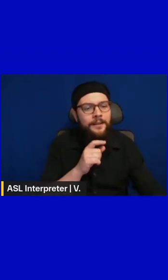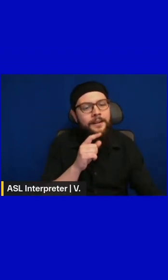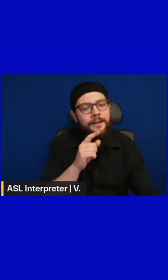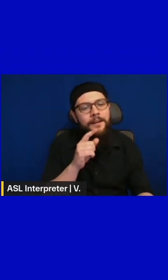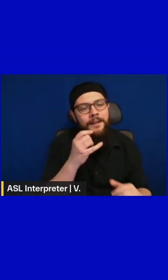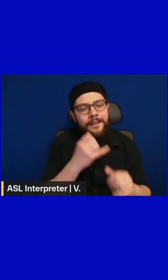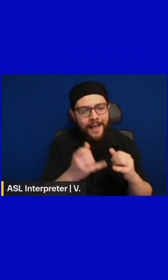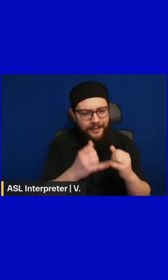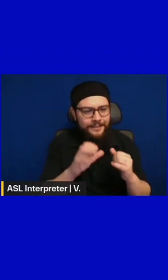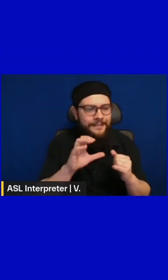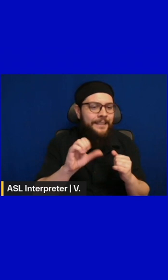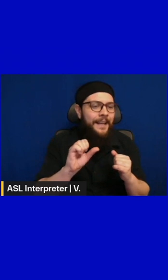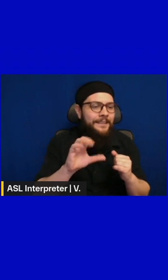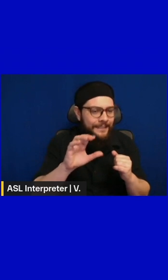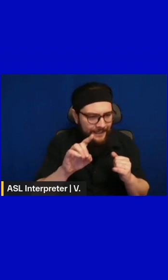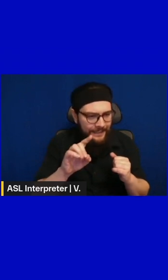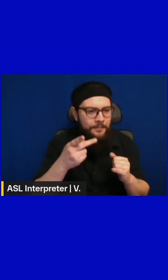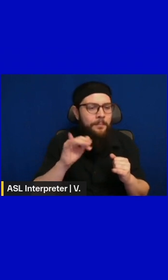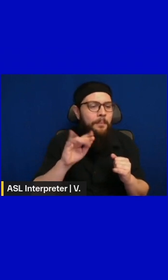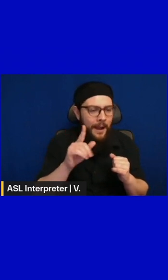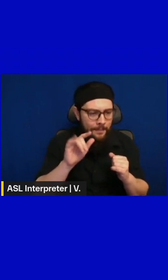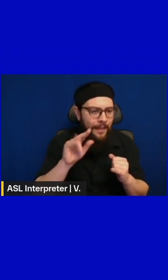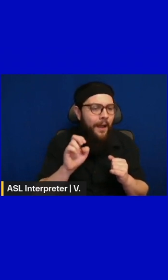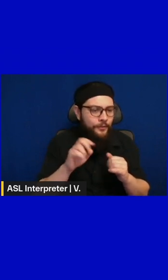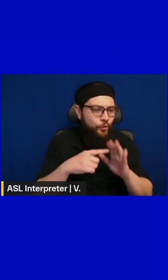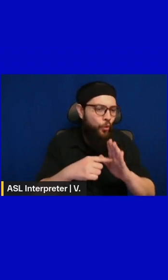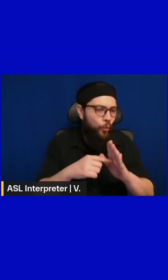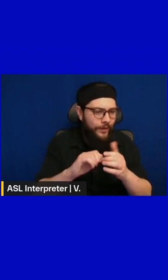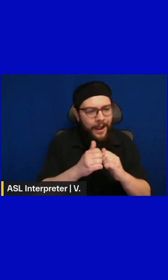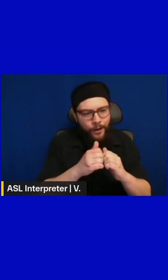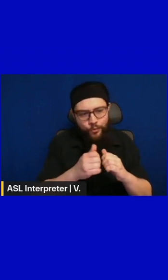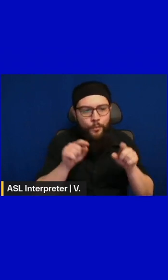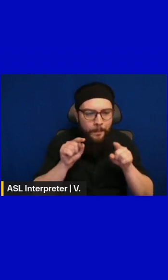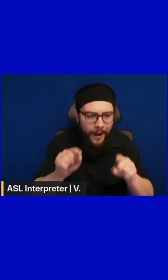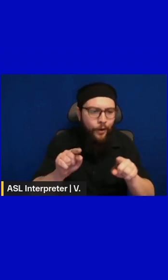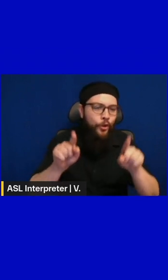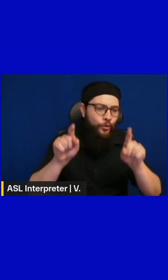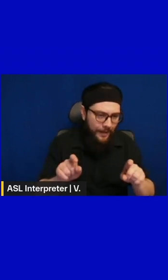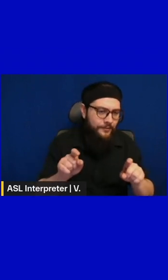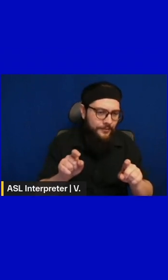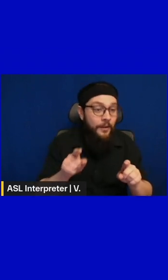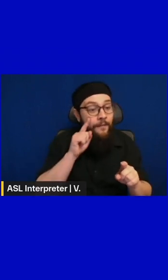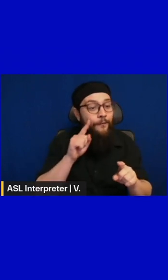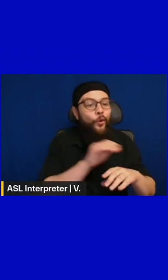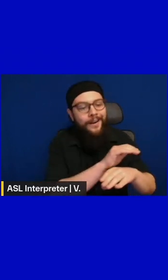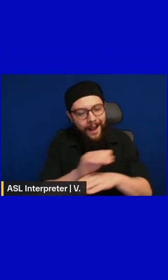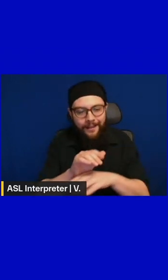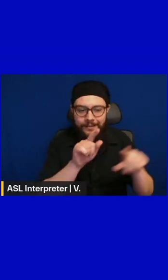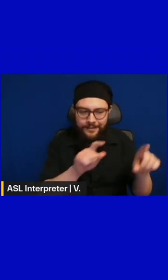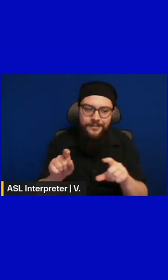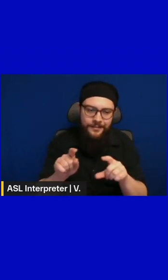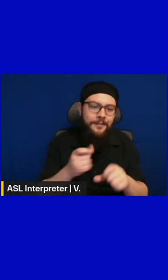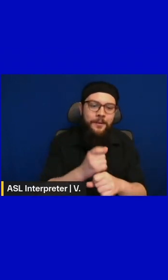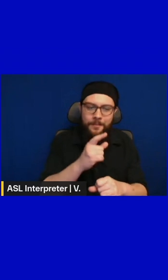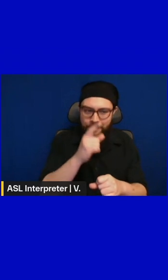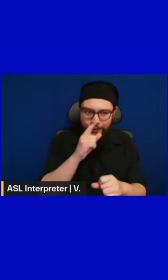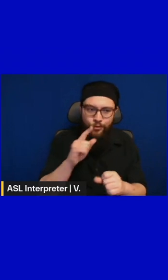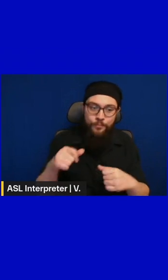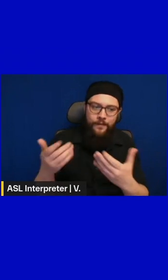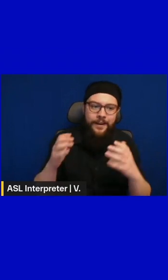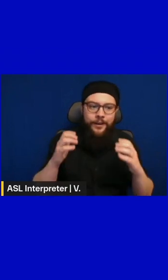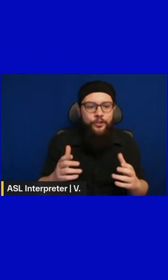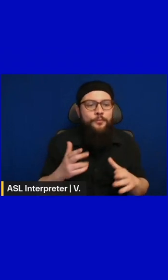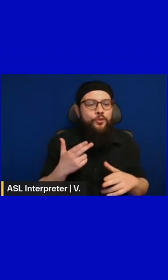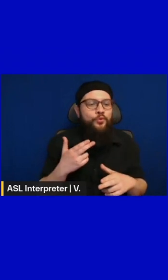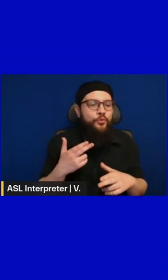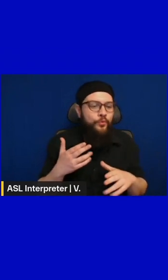to the CI/CD pipelines that I have to show you how you can parallel those tests to test those nightly to ensure you're giving your customers a good